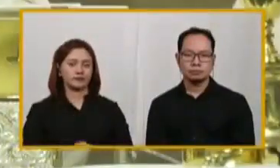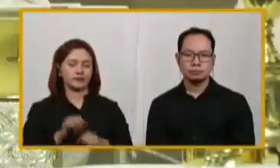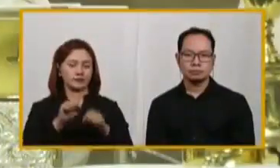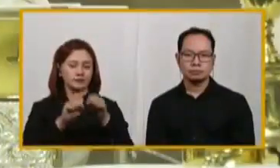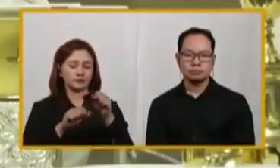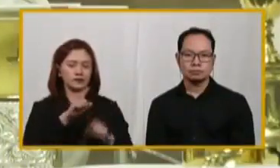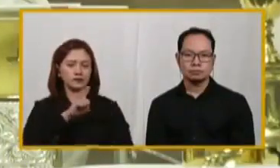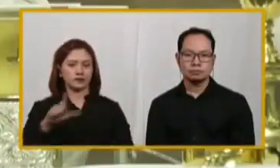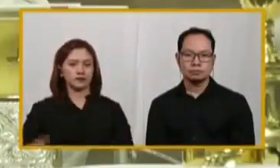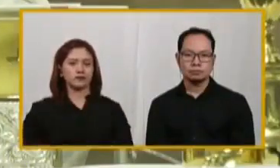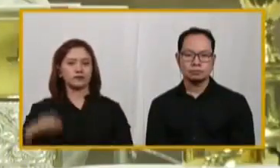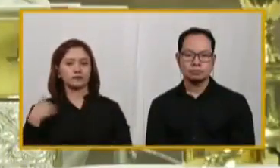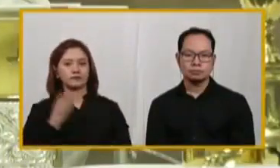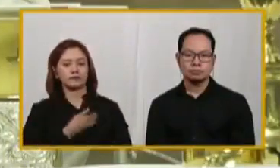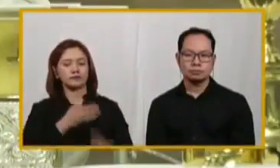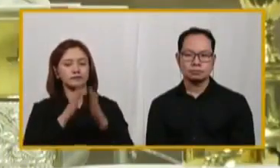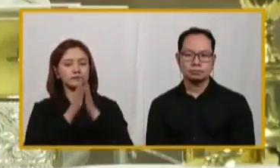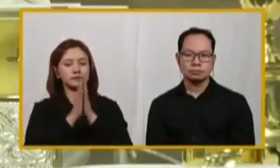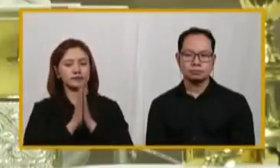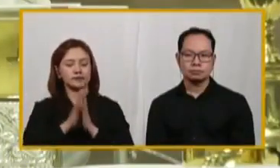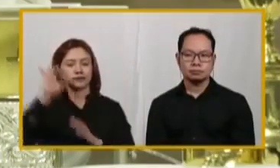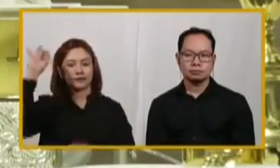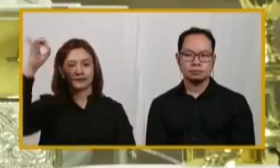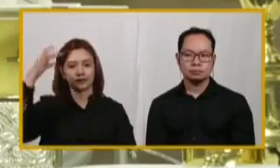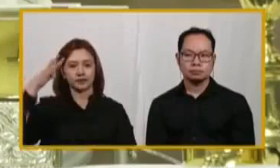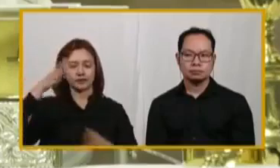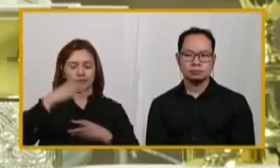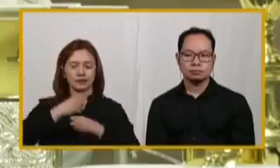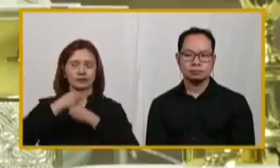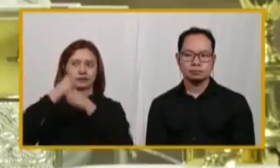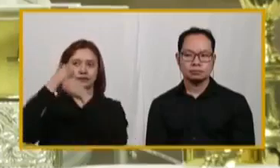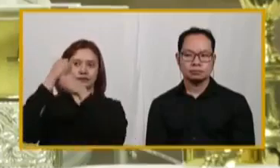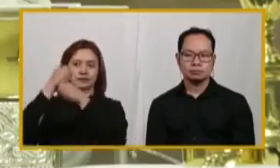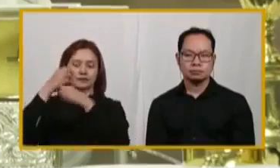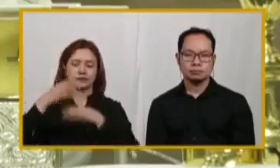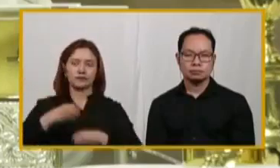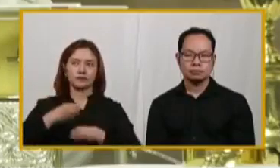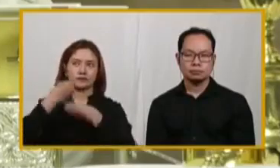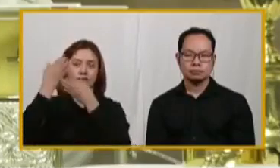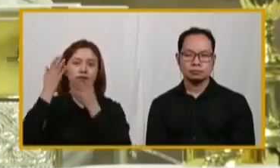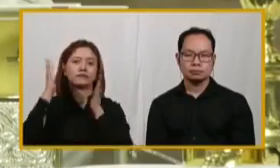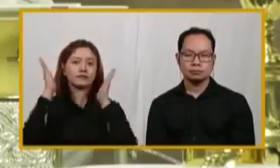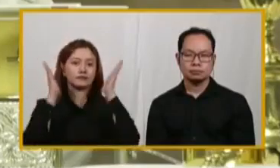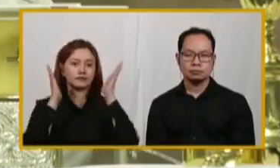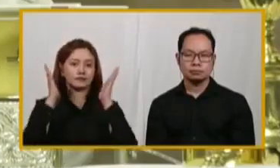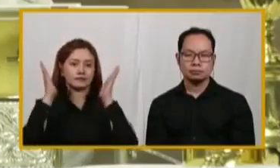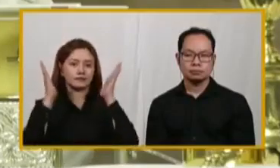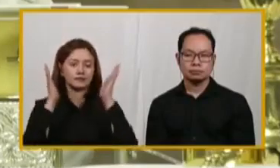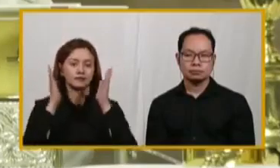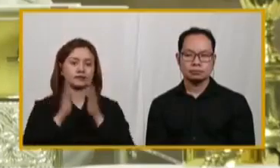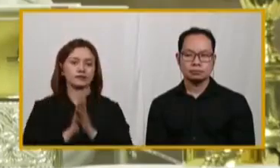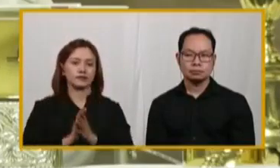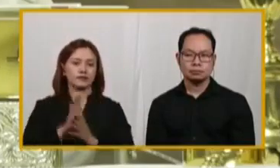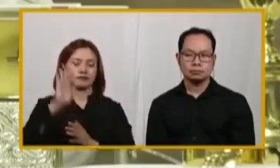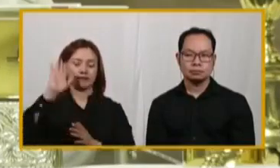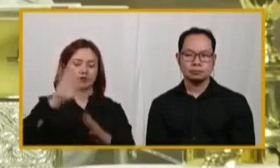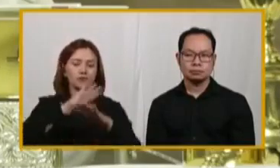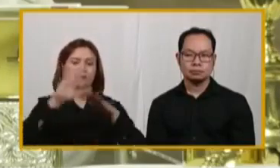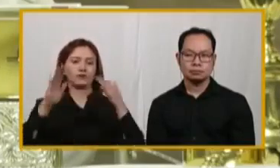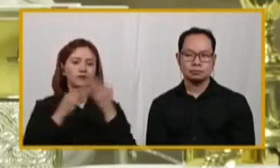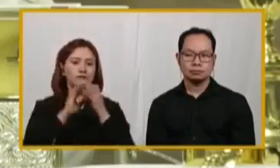Therefore, Lord, we pray, graciously accept this oblation of our service, that of your whole